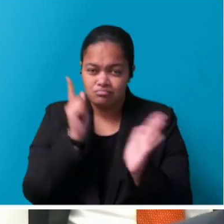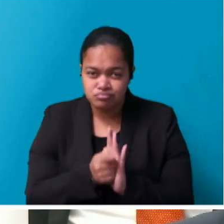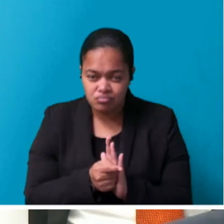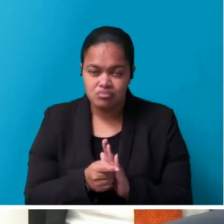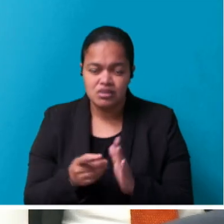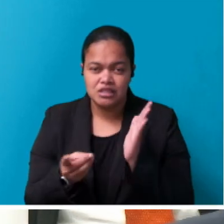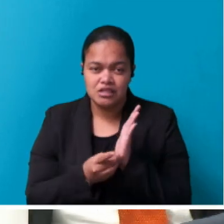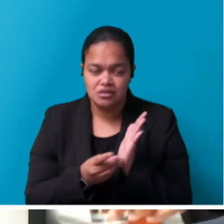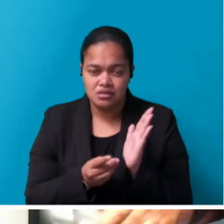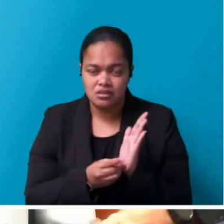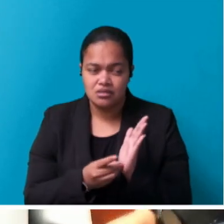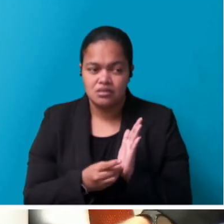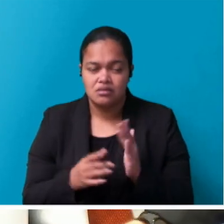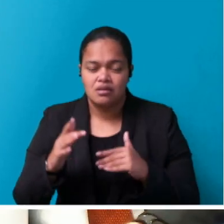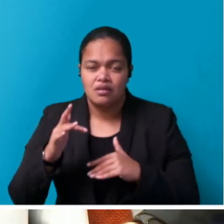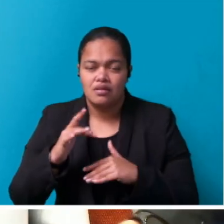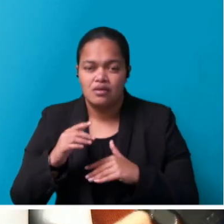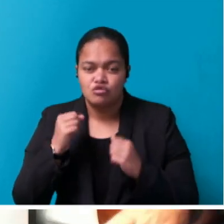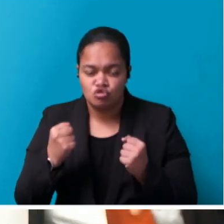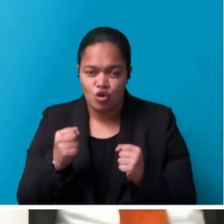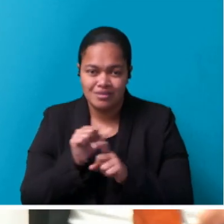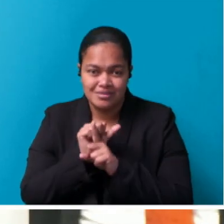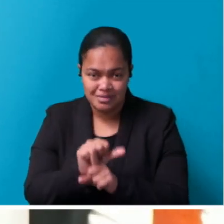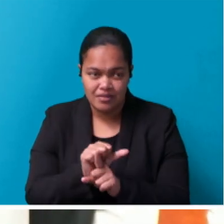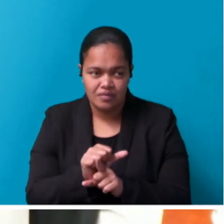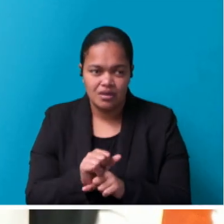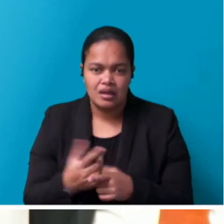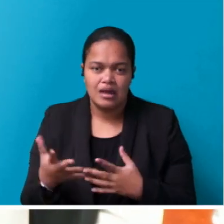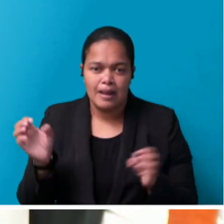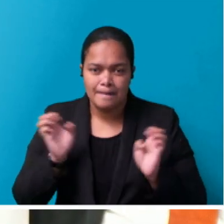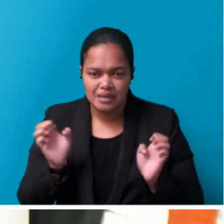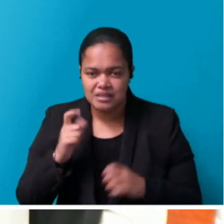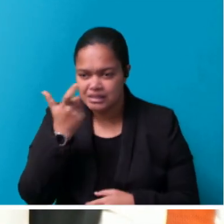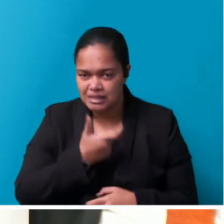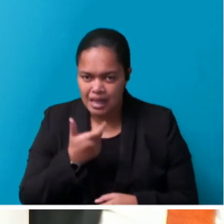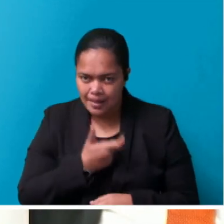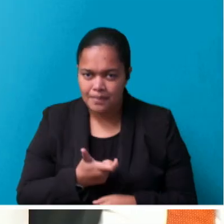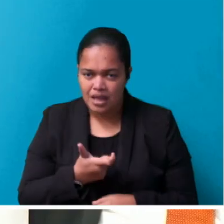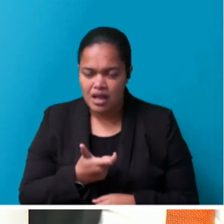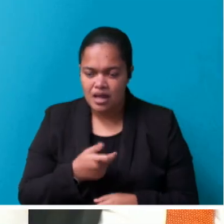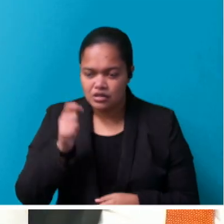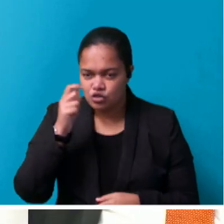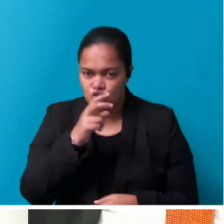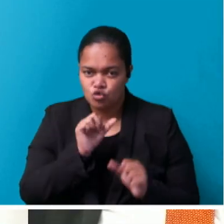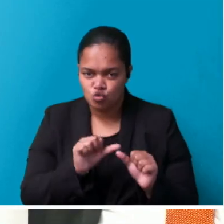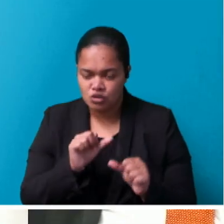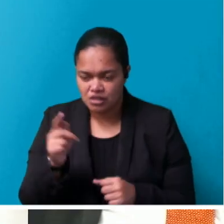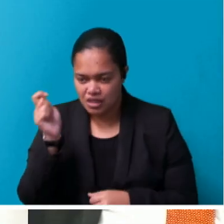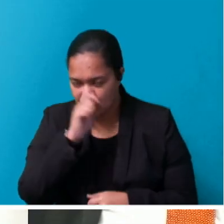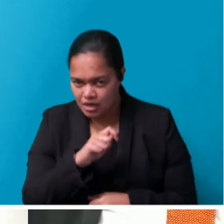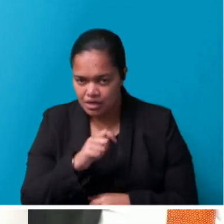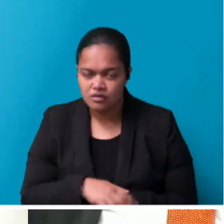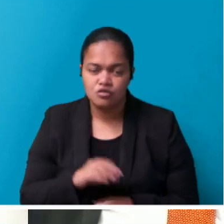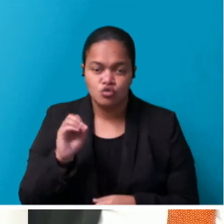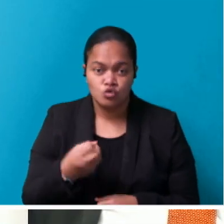infrastructure underpinned by strong safeguards against emerging cybersecurity threats is key. The strategy places